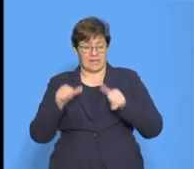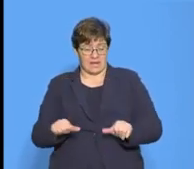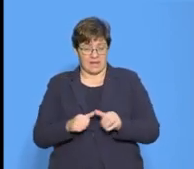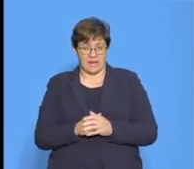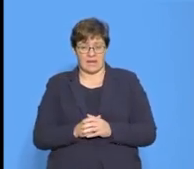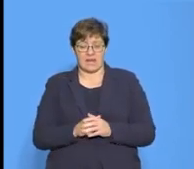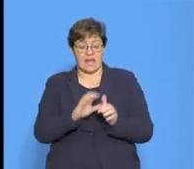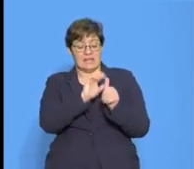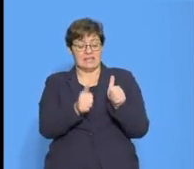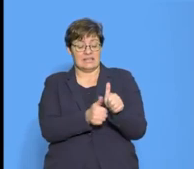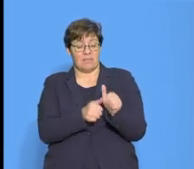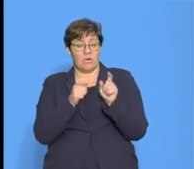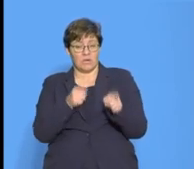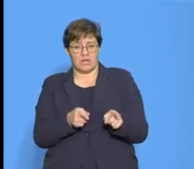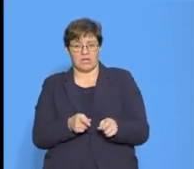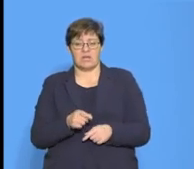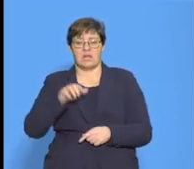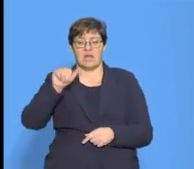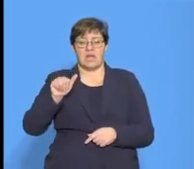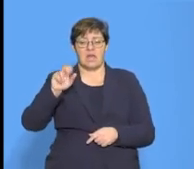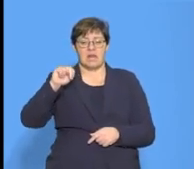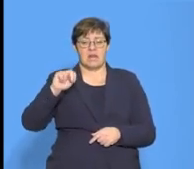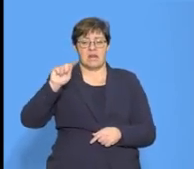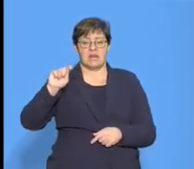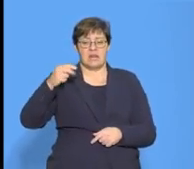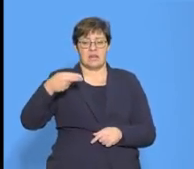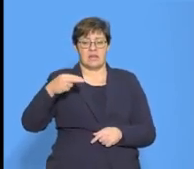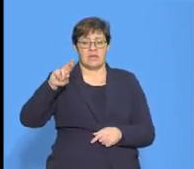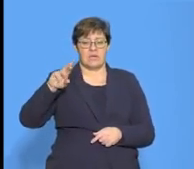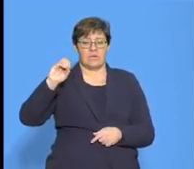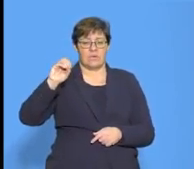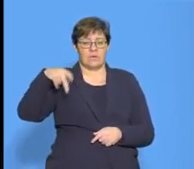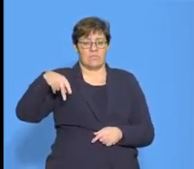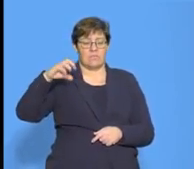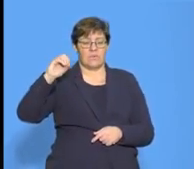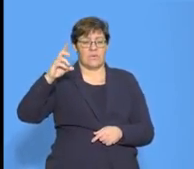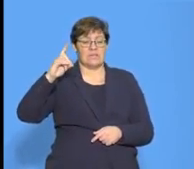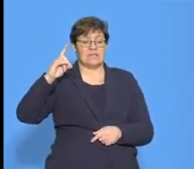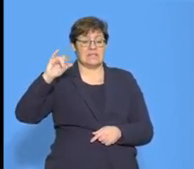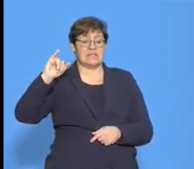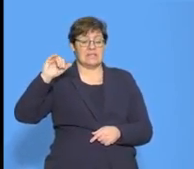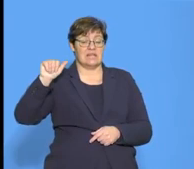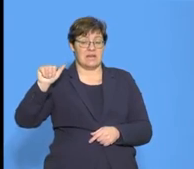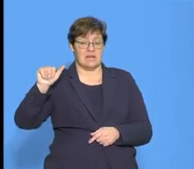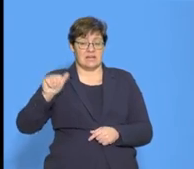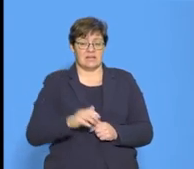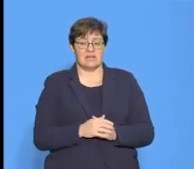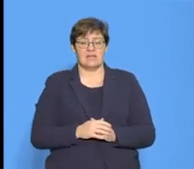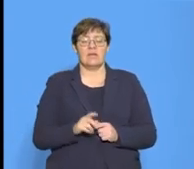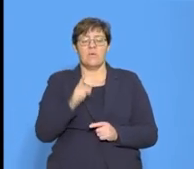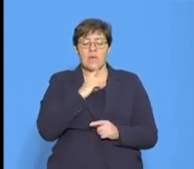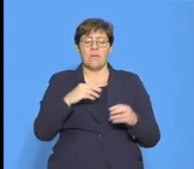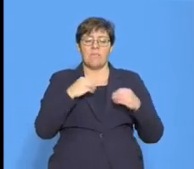Okay, then our suborder is Anthropodia, and then we specifically belong, and this is where you need